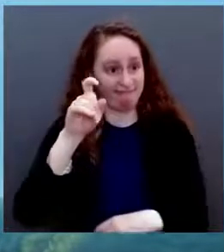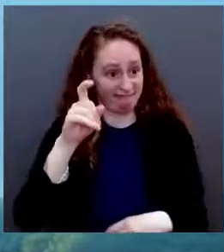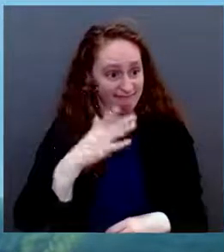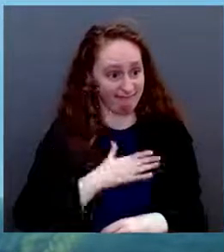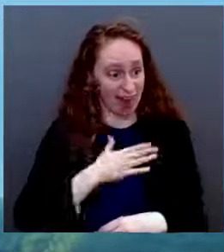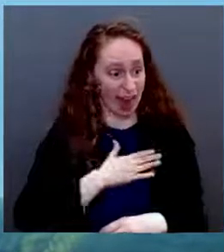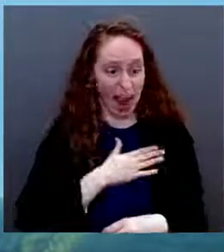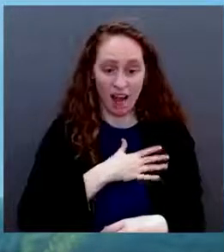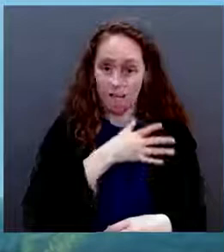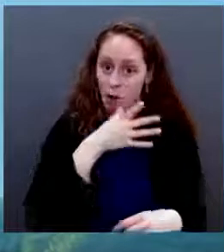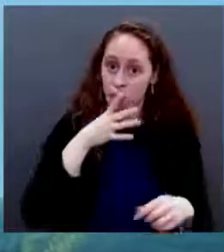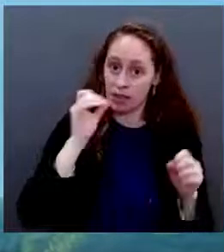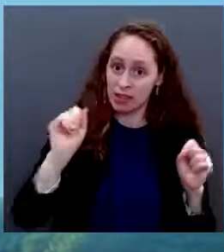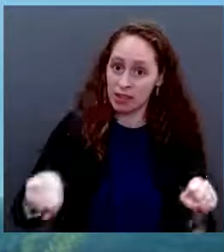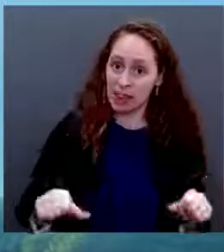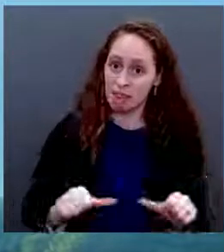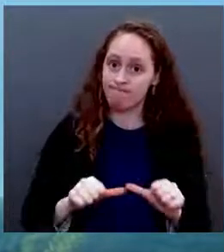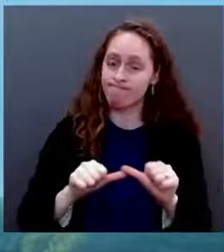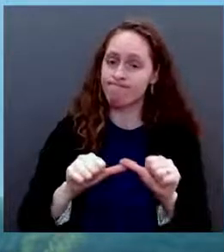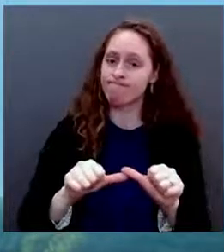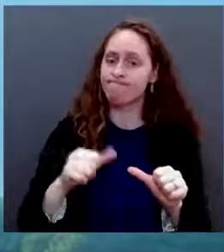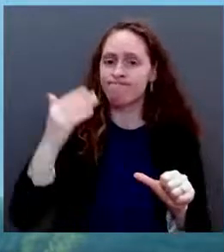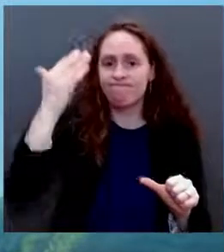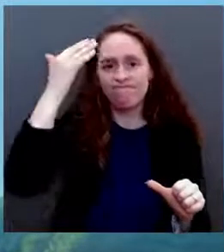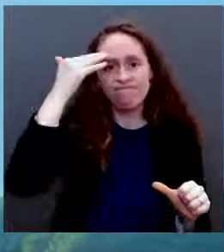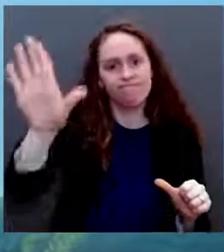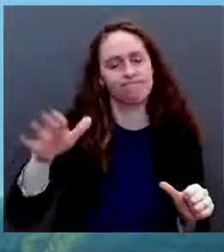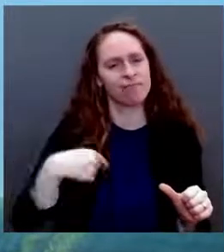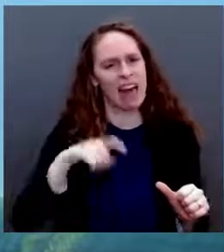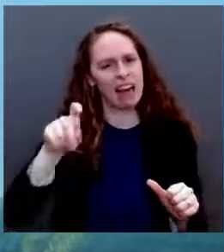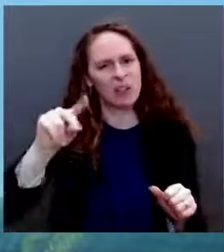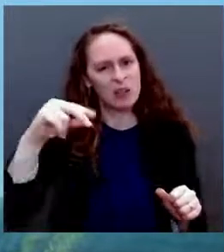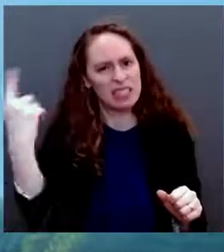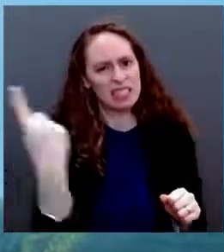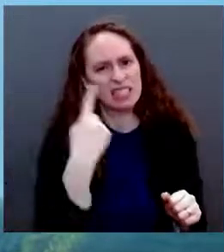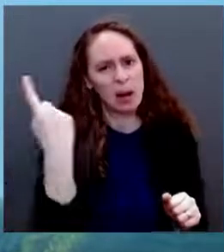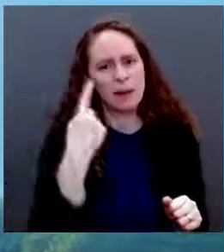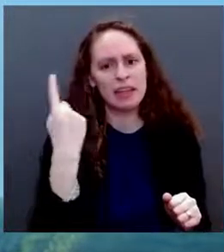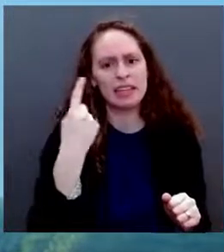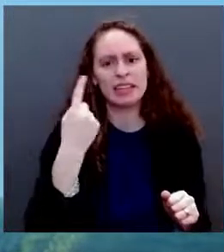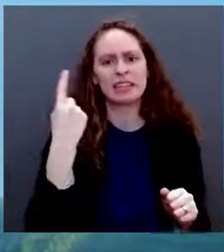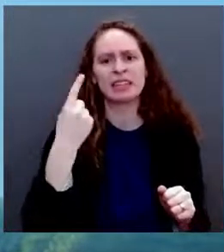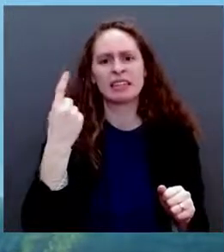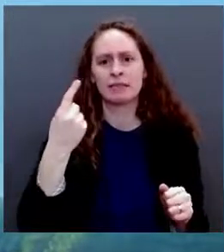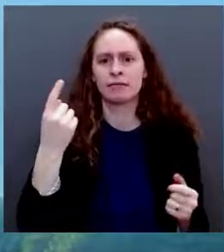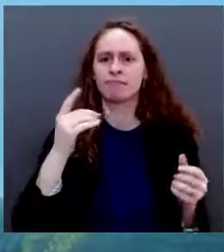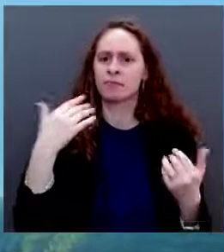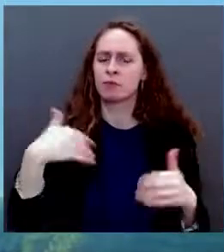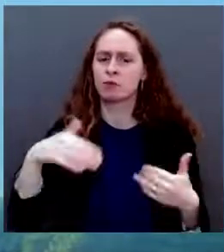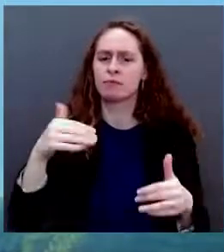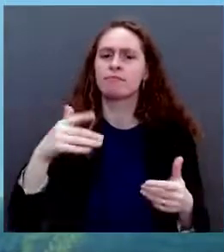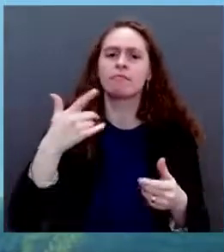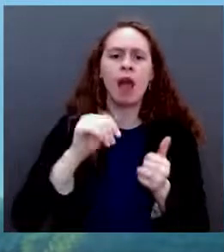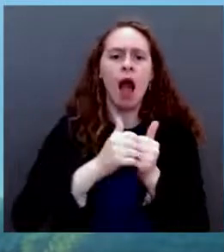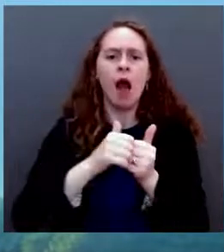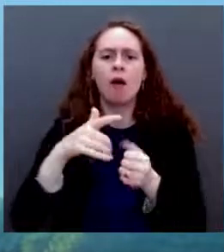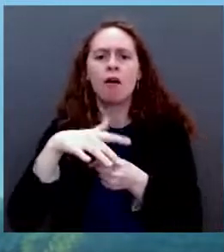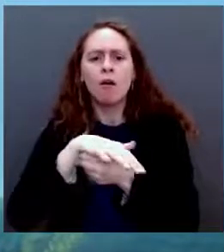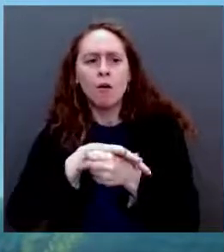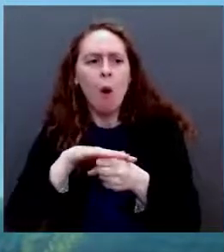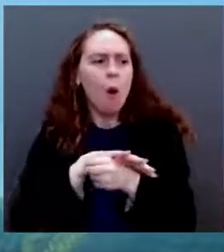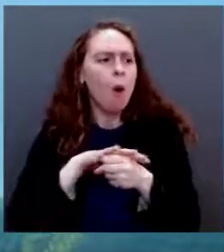us to get our animals processed locally. And everyone kept telling us that farmers don't start chicken